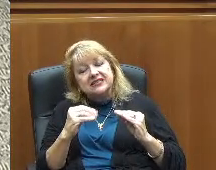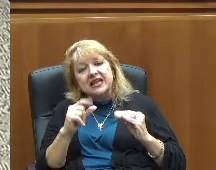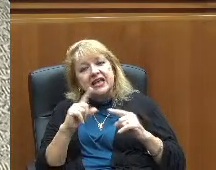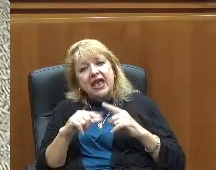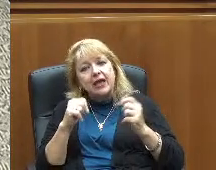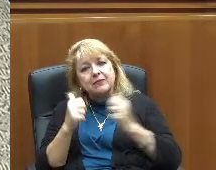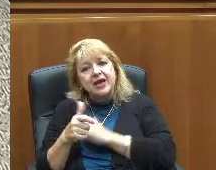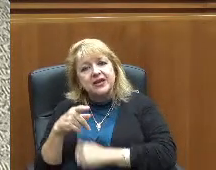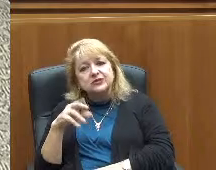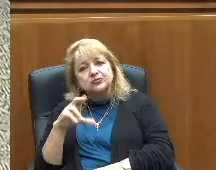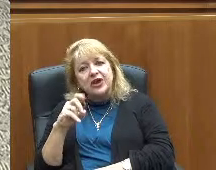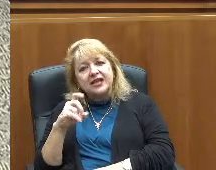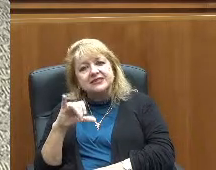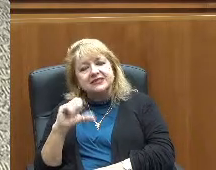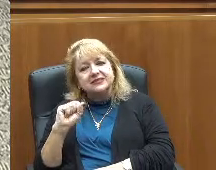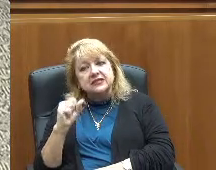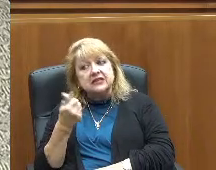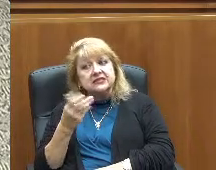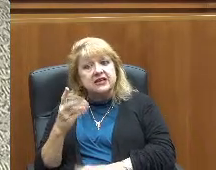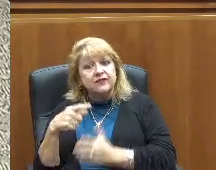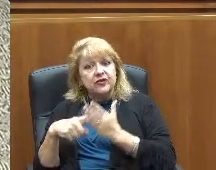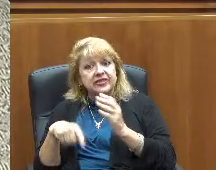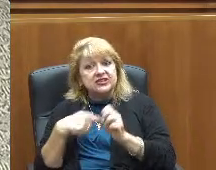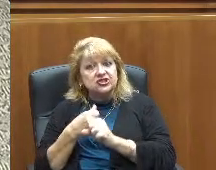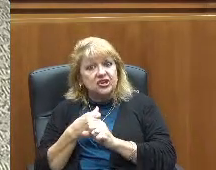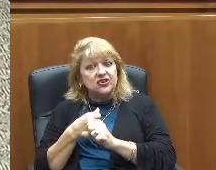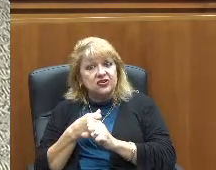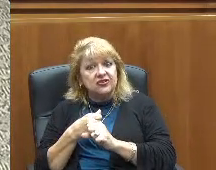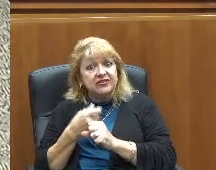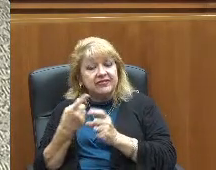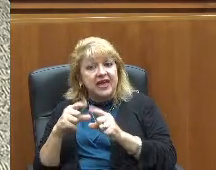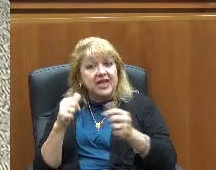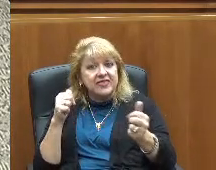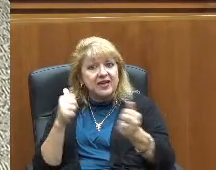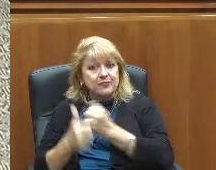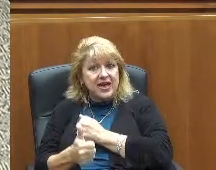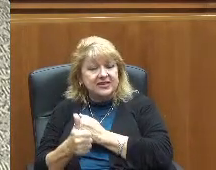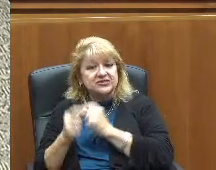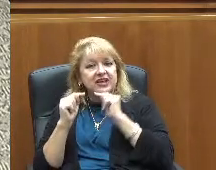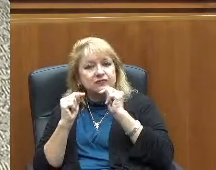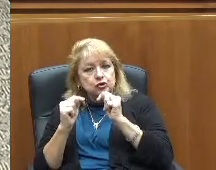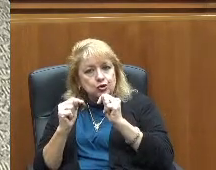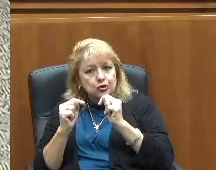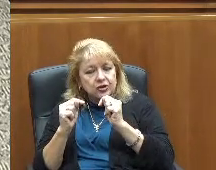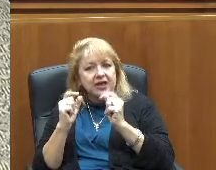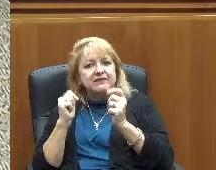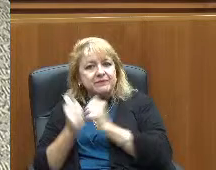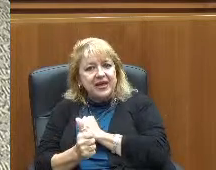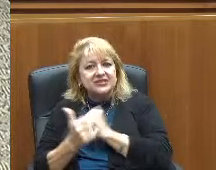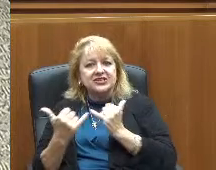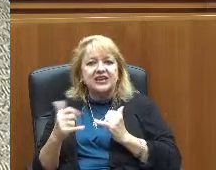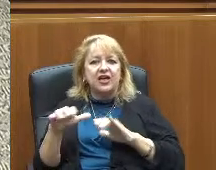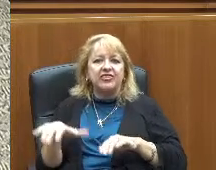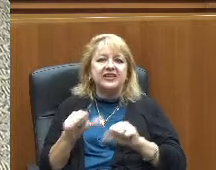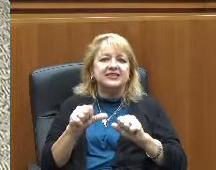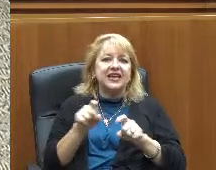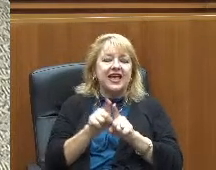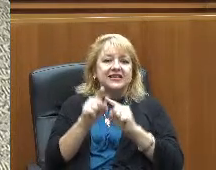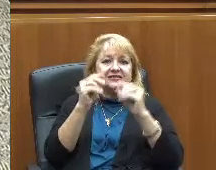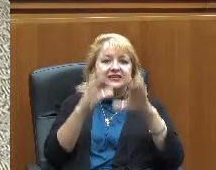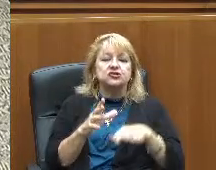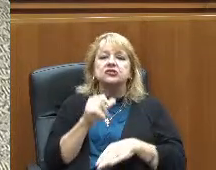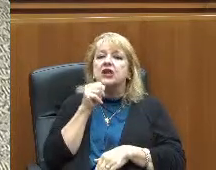been able to pass the praxis, and we've had several this year to do that and pass, and now they're teachers. So